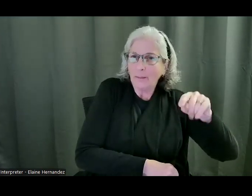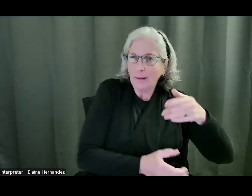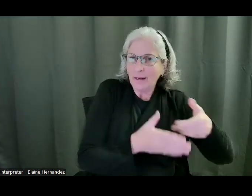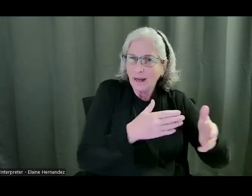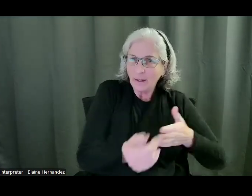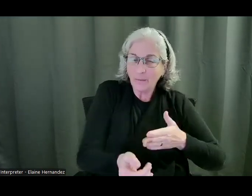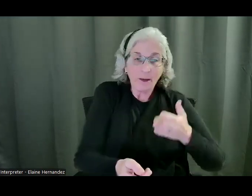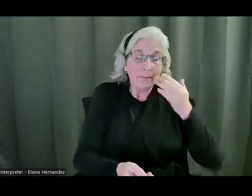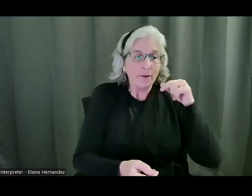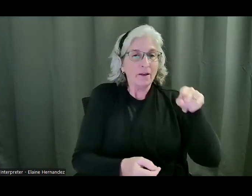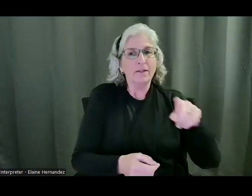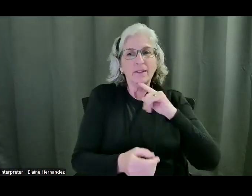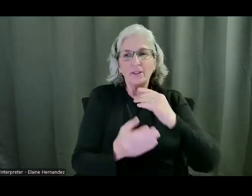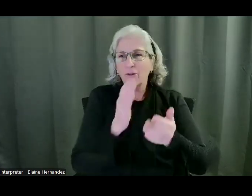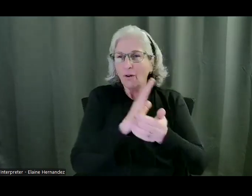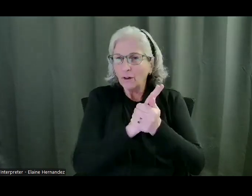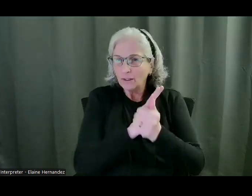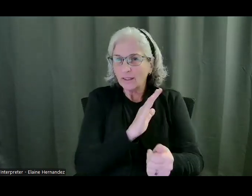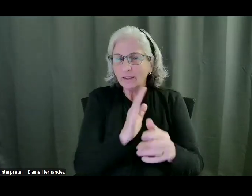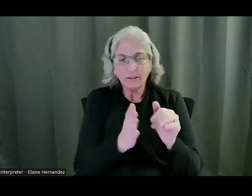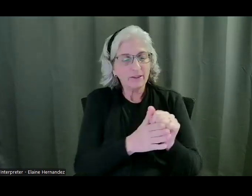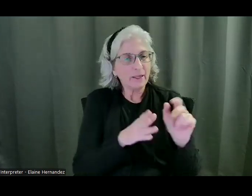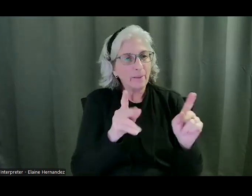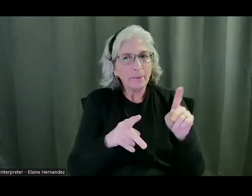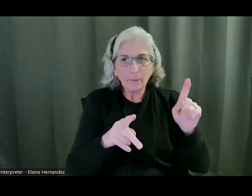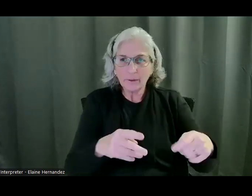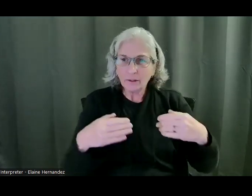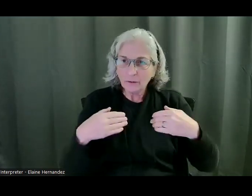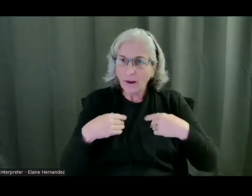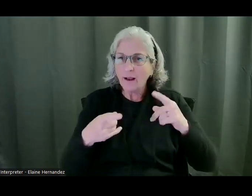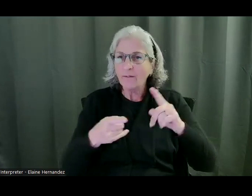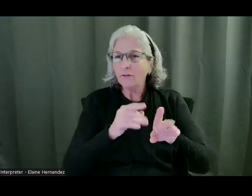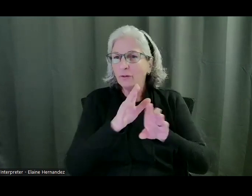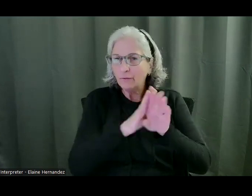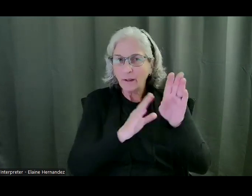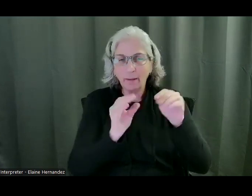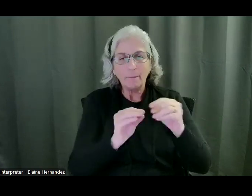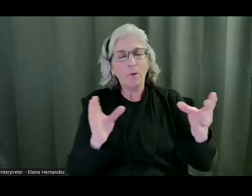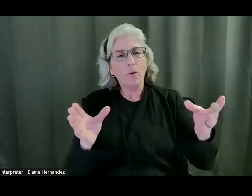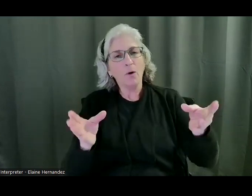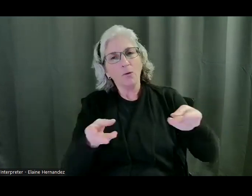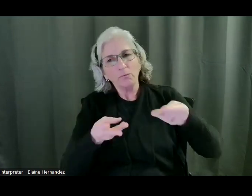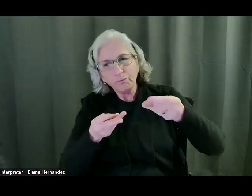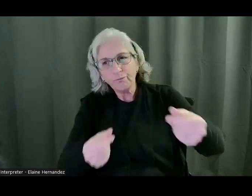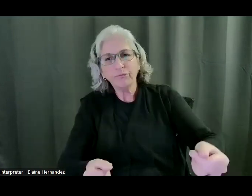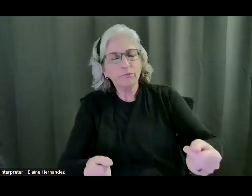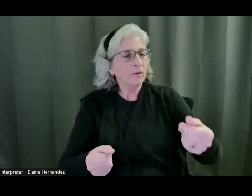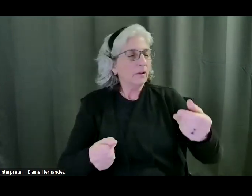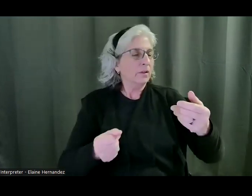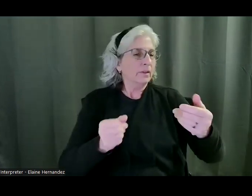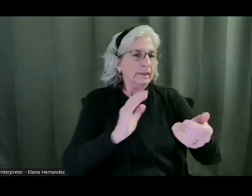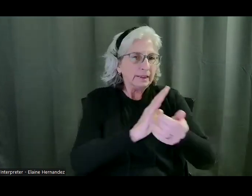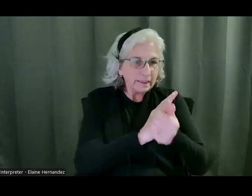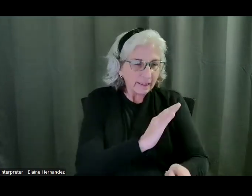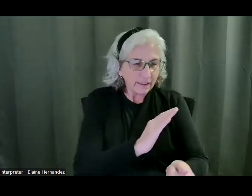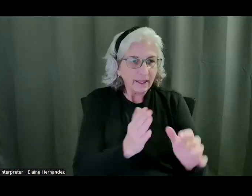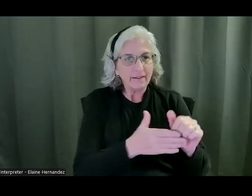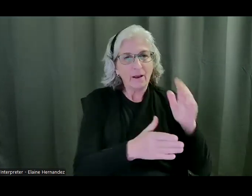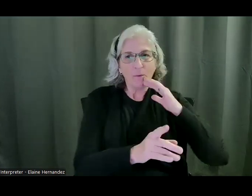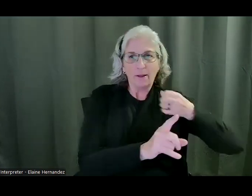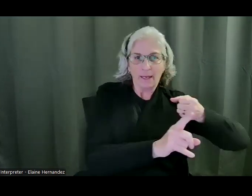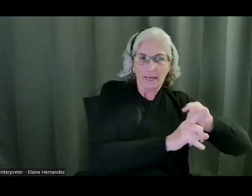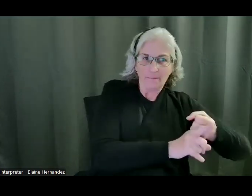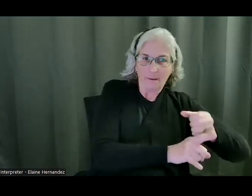people with developing more fluency and proficiency around that will impact them and their ability